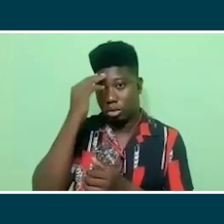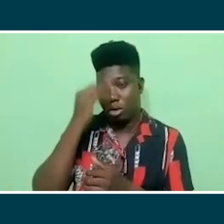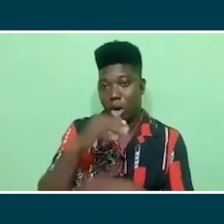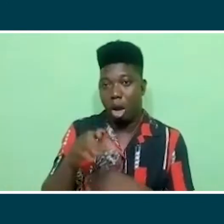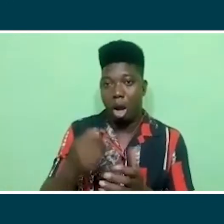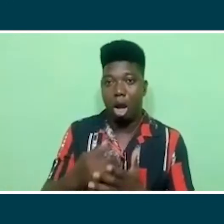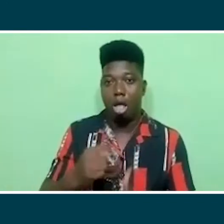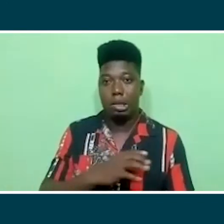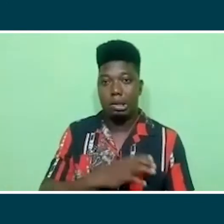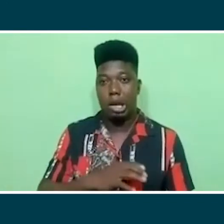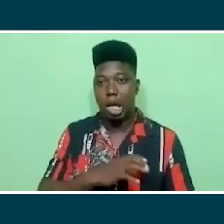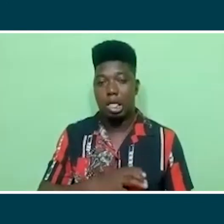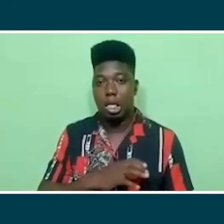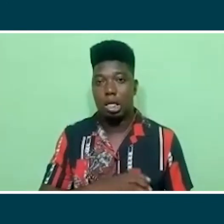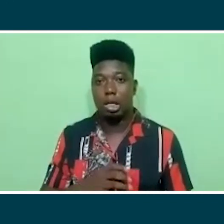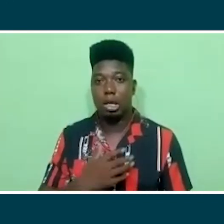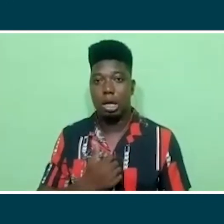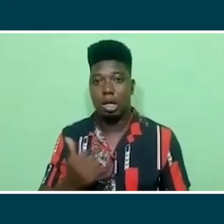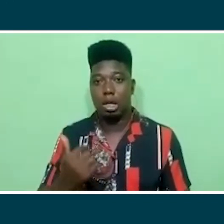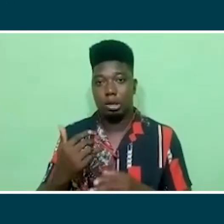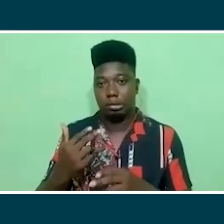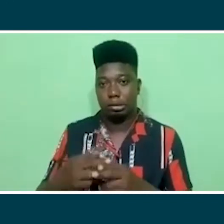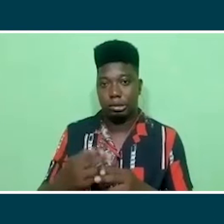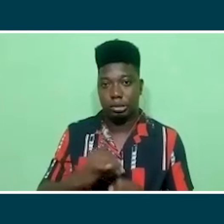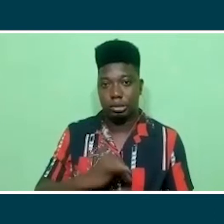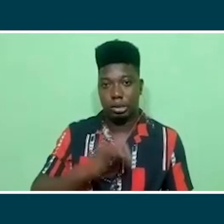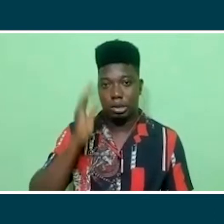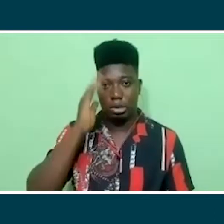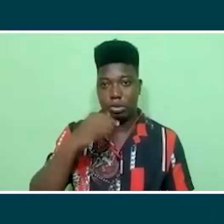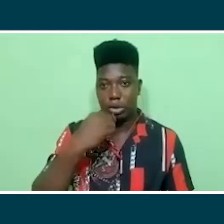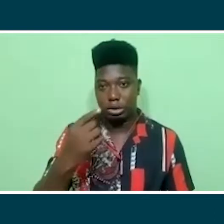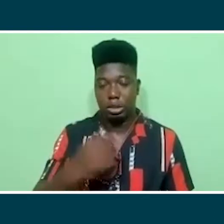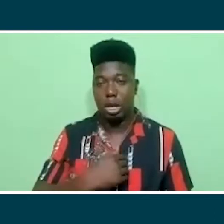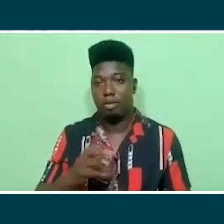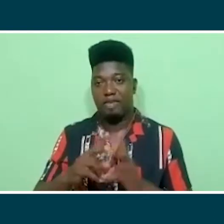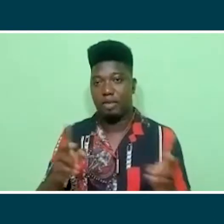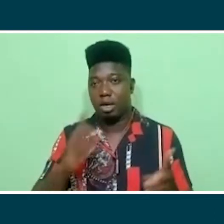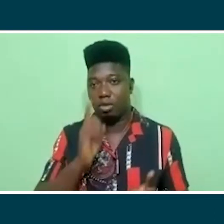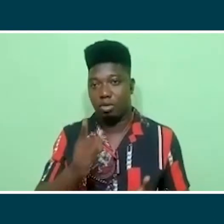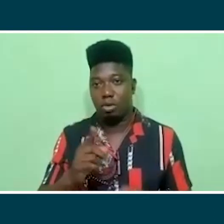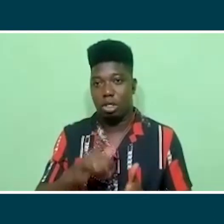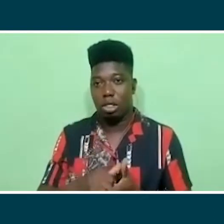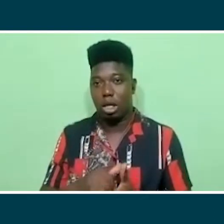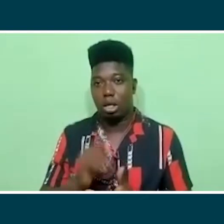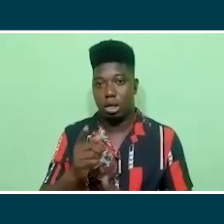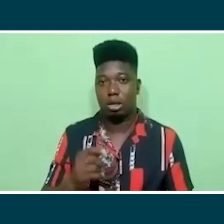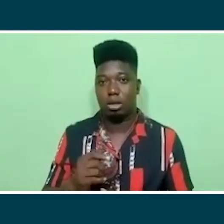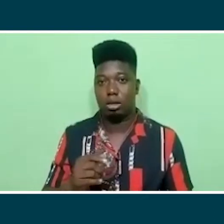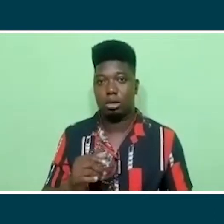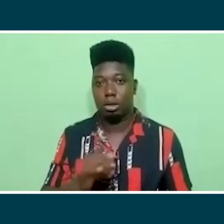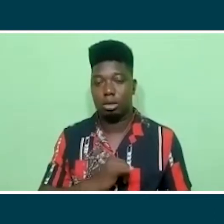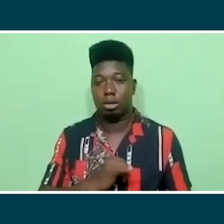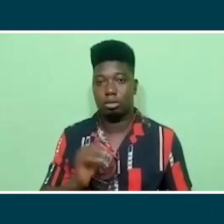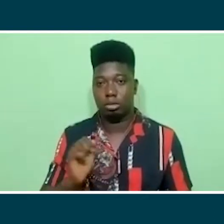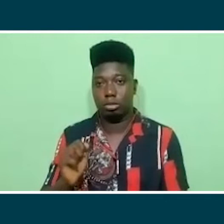will say in the most recent Thor, I'm pretty sure the hammer, okay, the hammer comes to